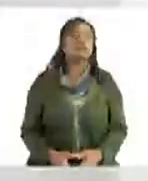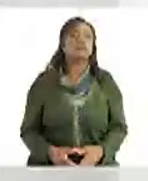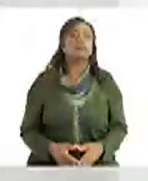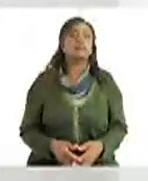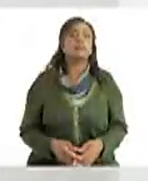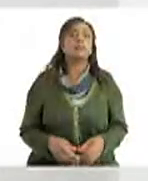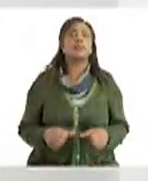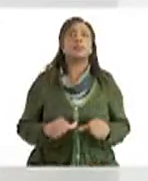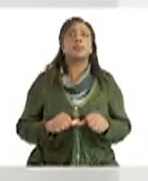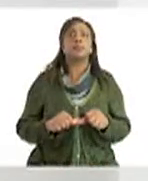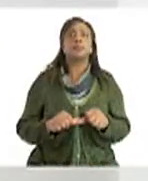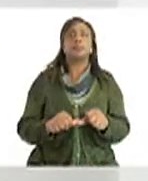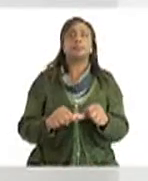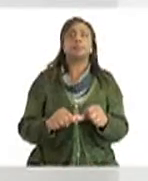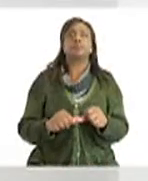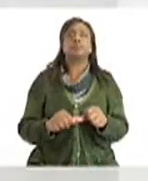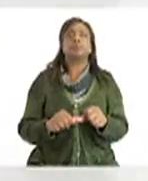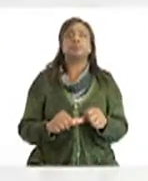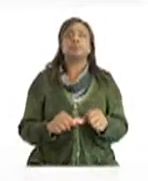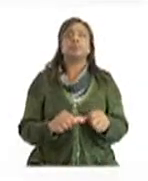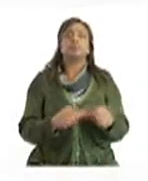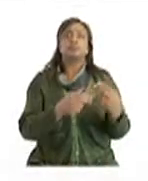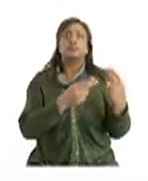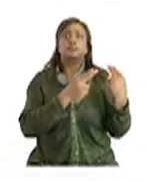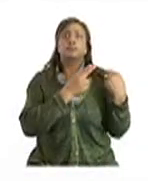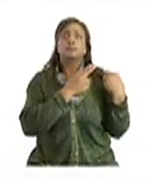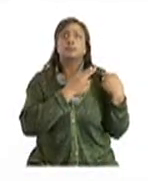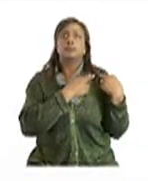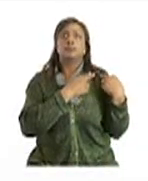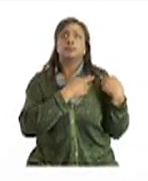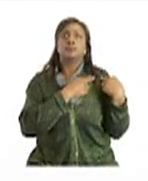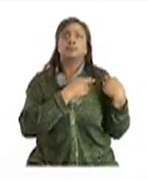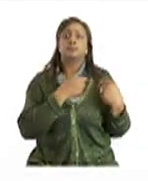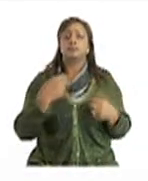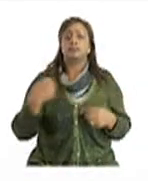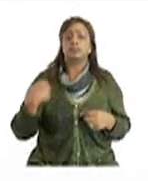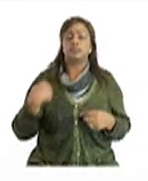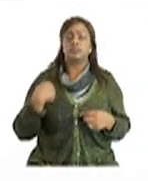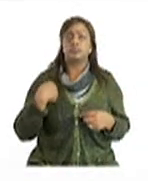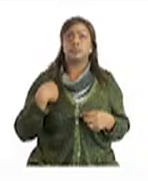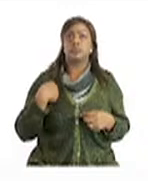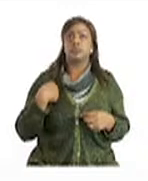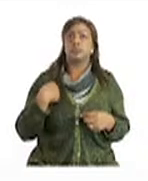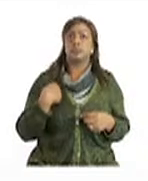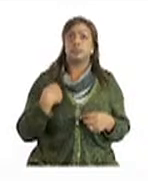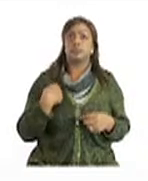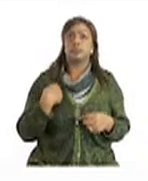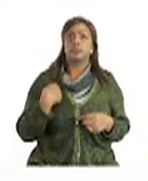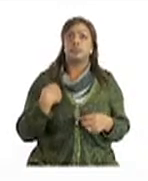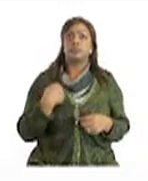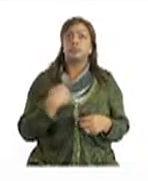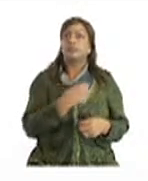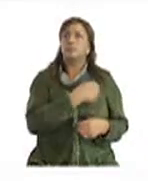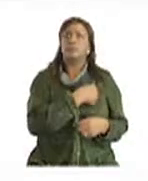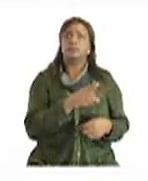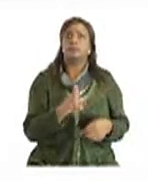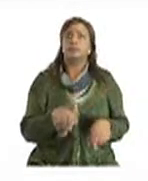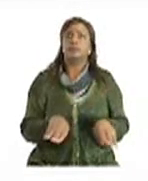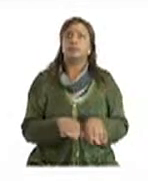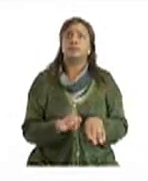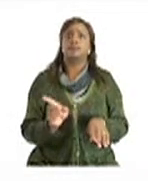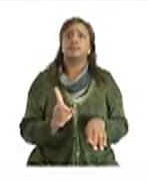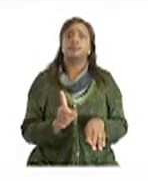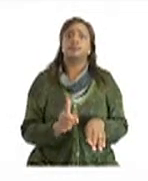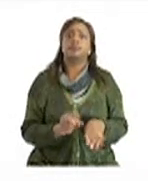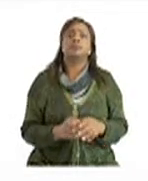Let us now look at the role of the basic structures of the female reproductive organs. Right at the bottom of